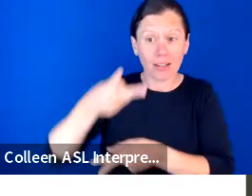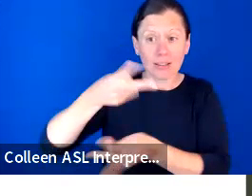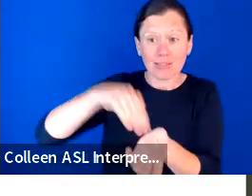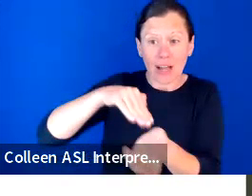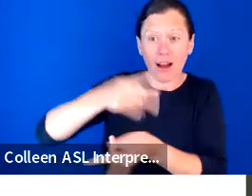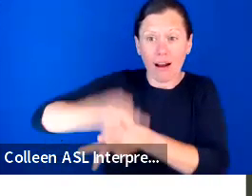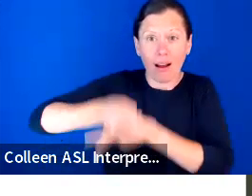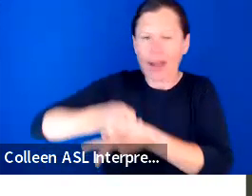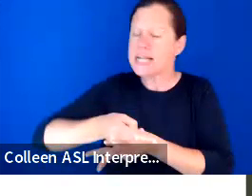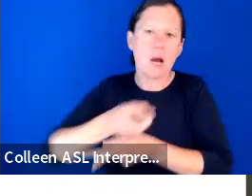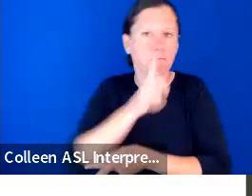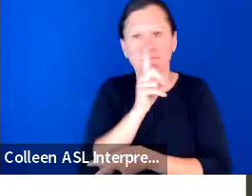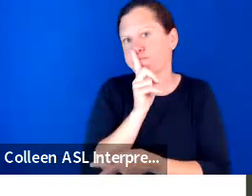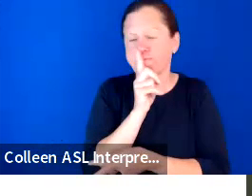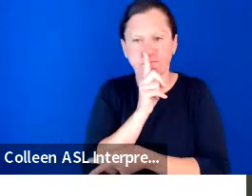conditions.